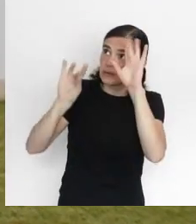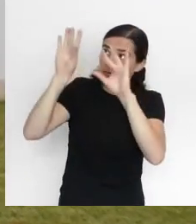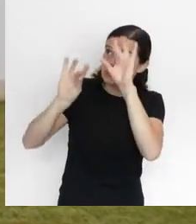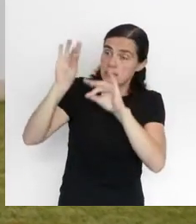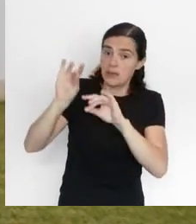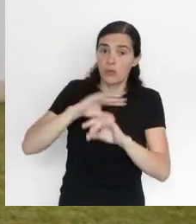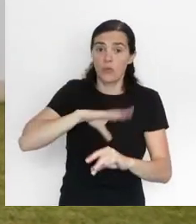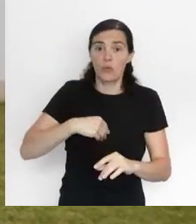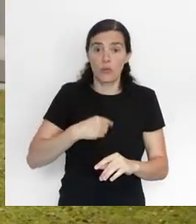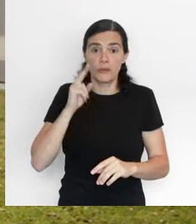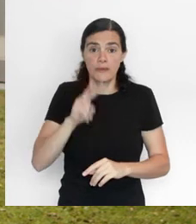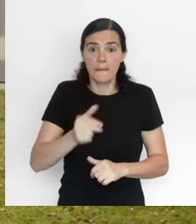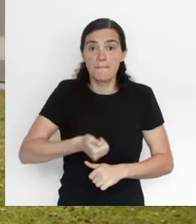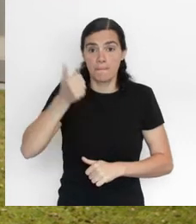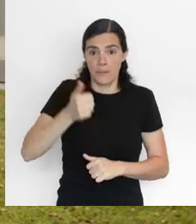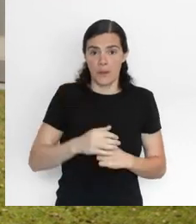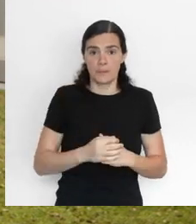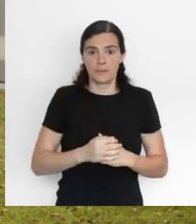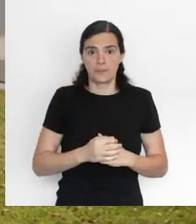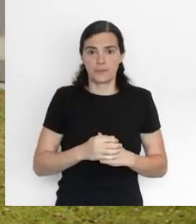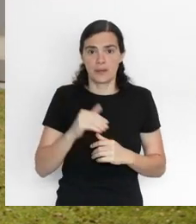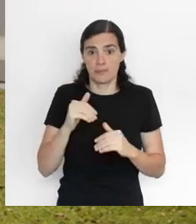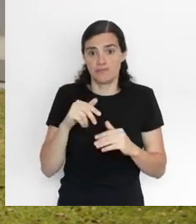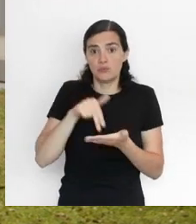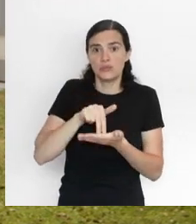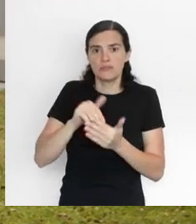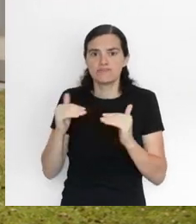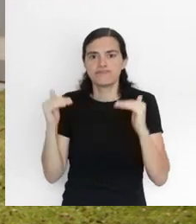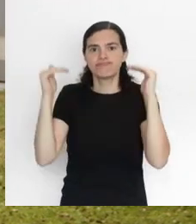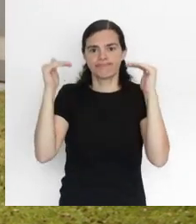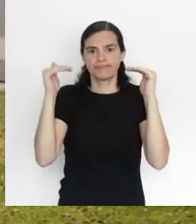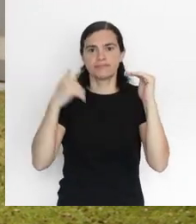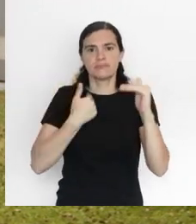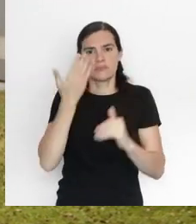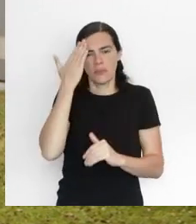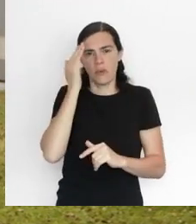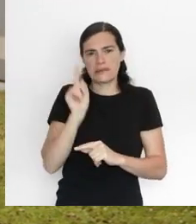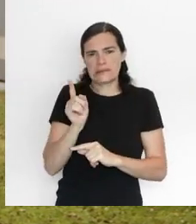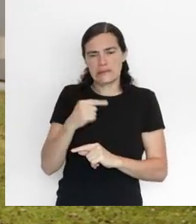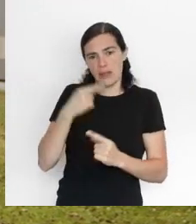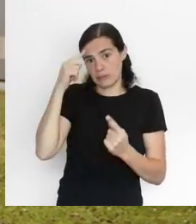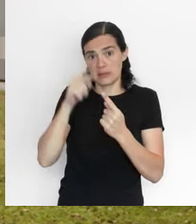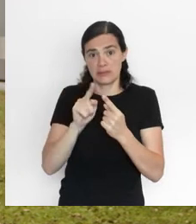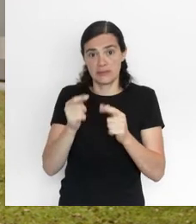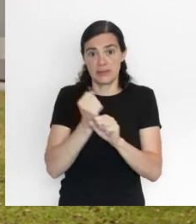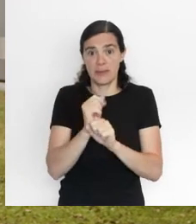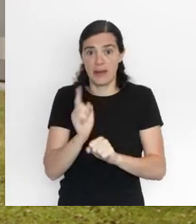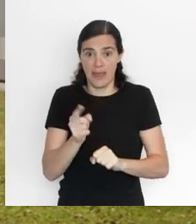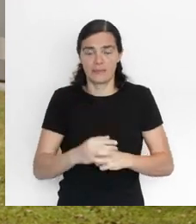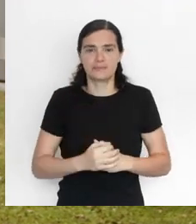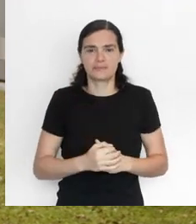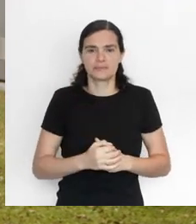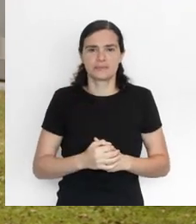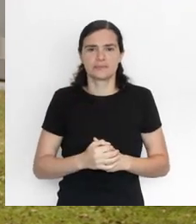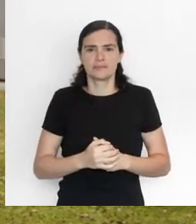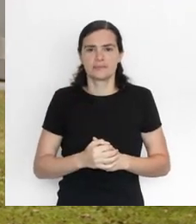the sky, you can see the world better from an higher position. And it's also, I think, what is intended